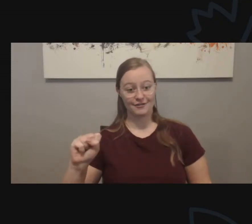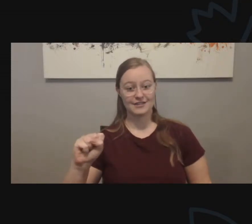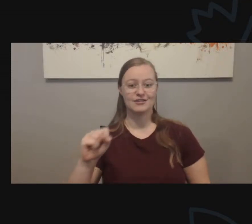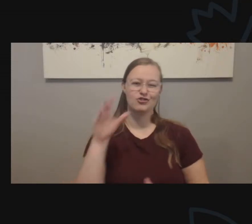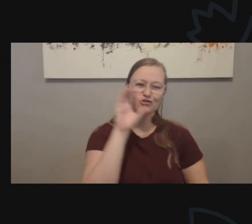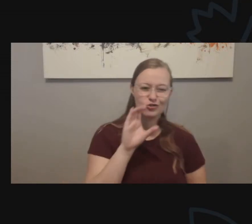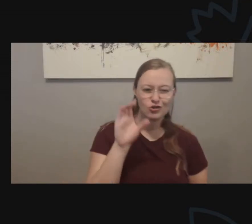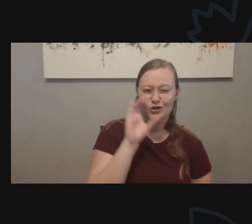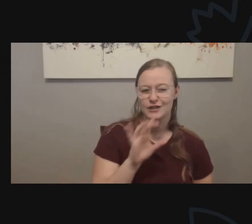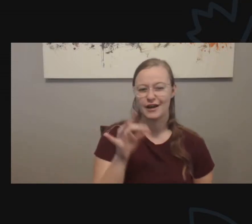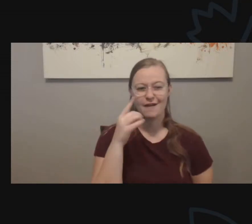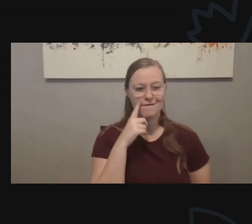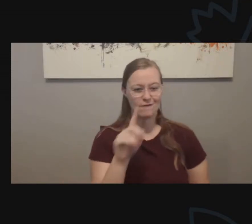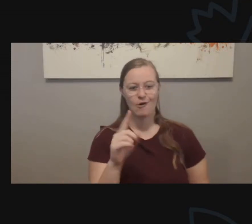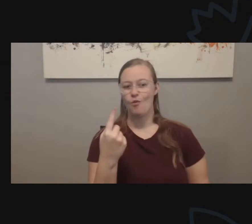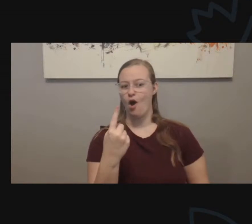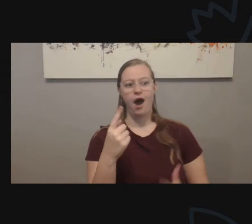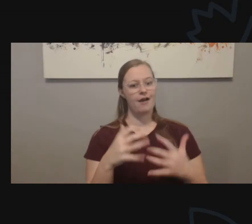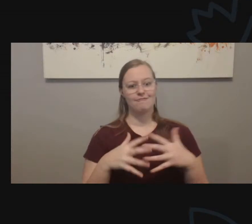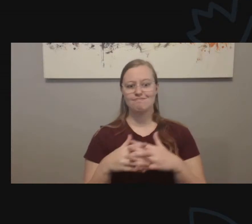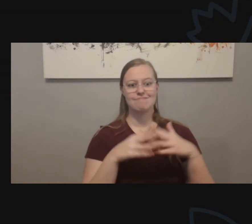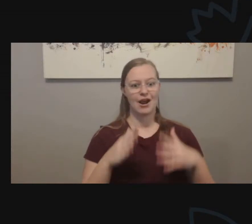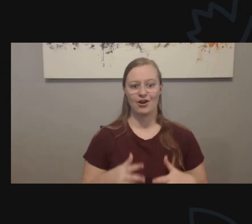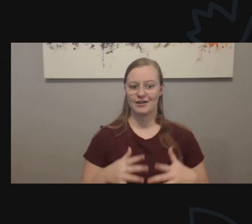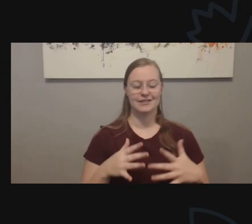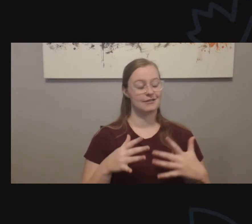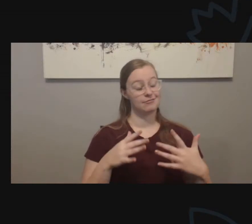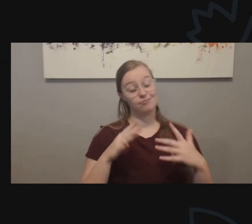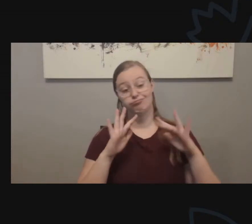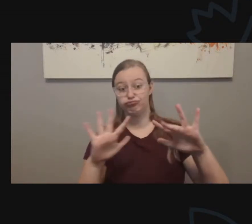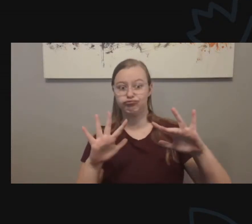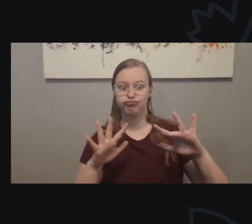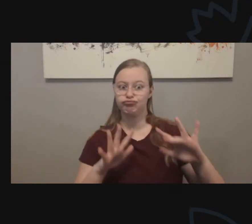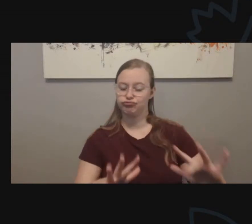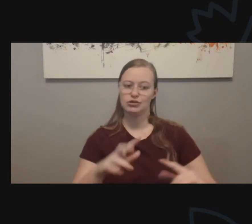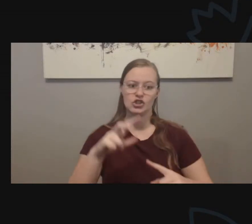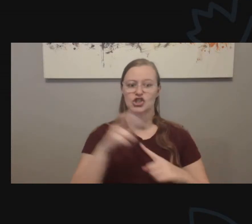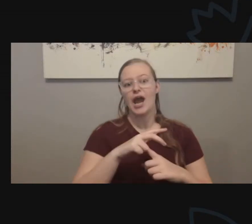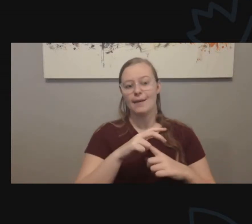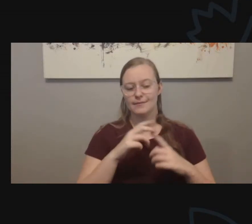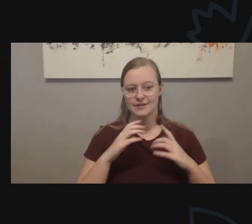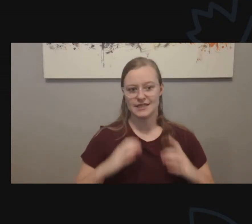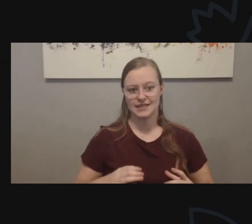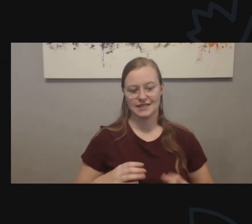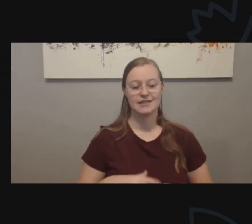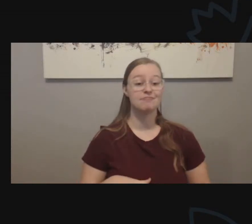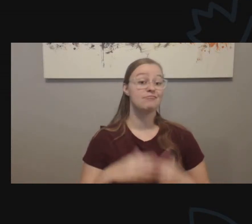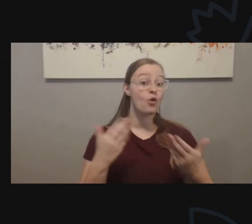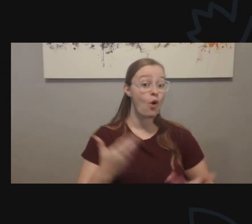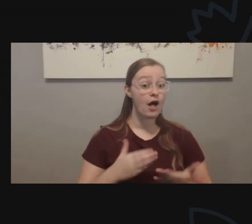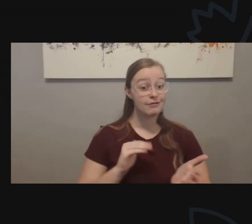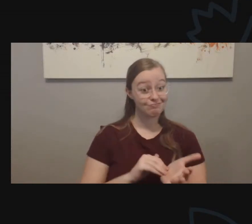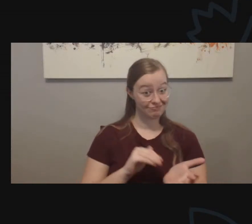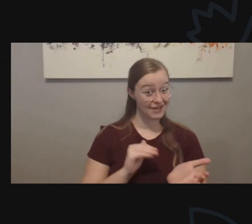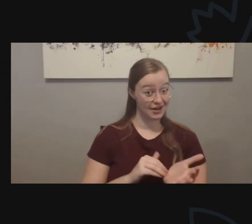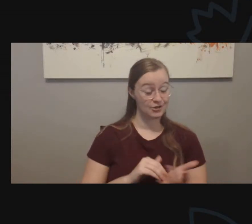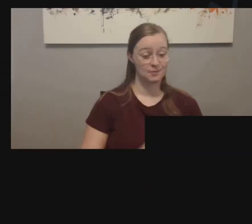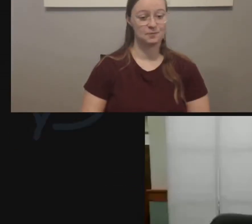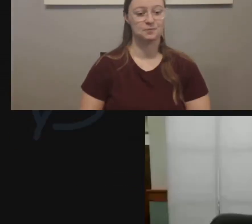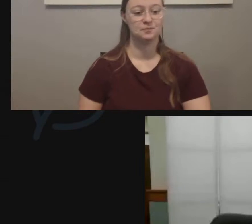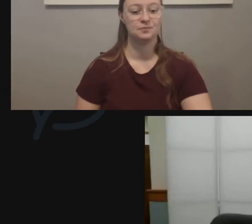roots of one of America's most extraordinary citizens. Please welcome Dr. Ezra Greenspan.